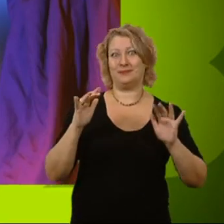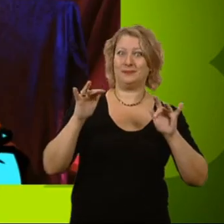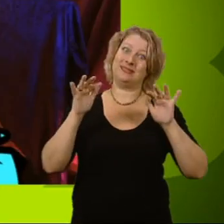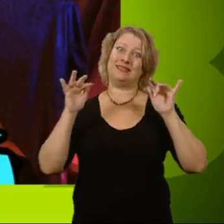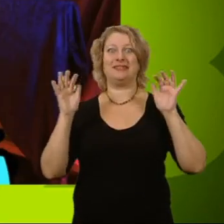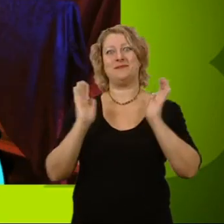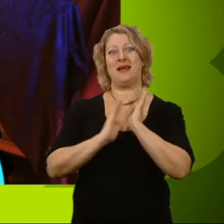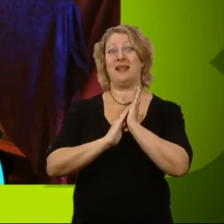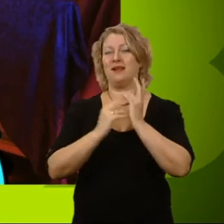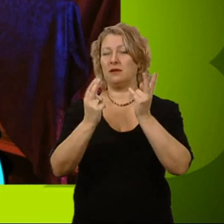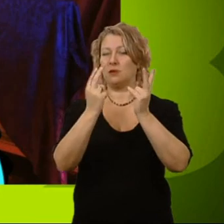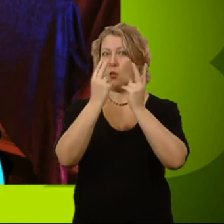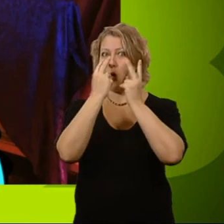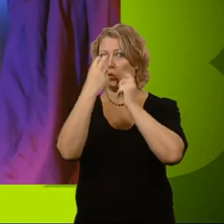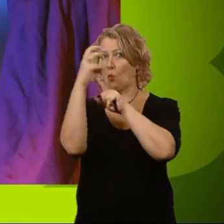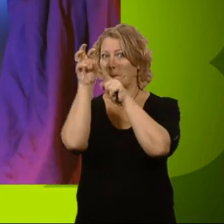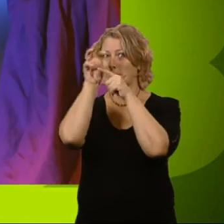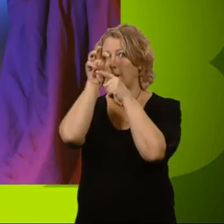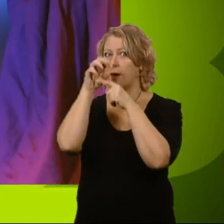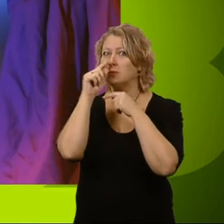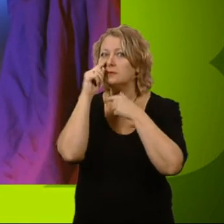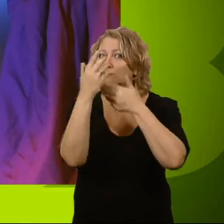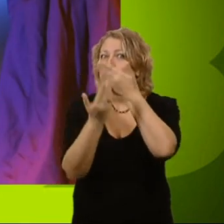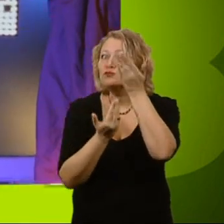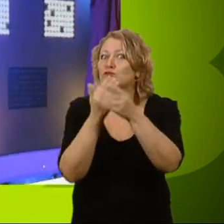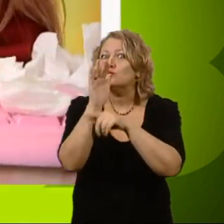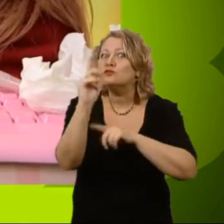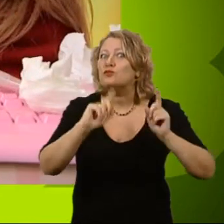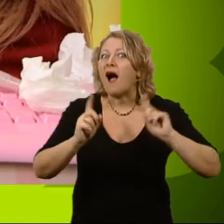Mother. Look deep into my webcam and I shall tell your fortune.